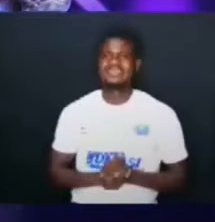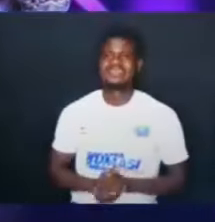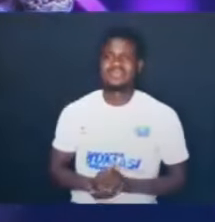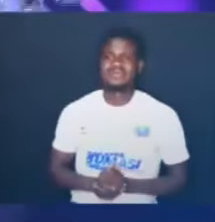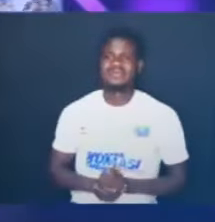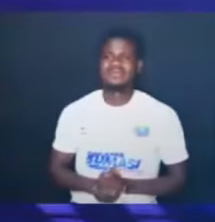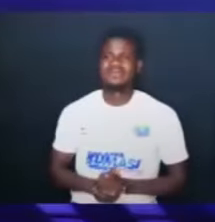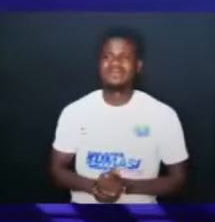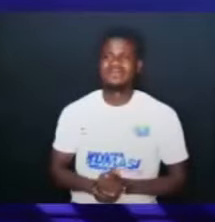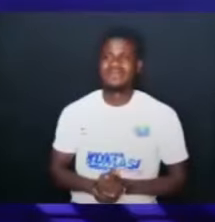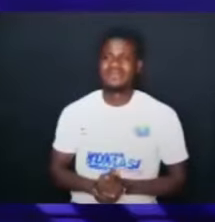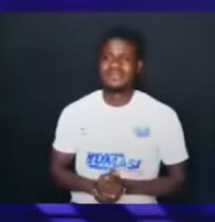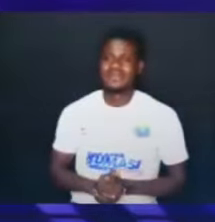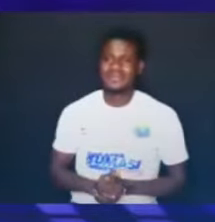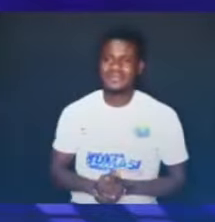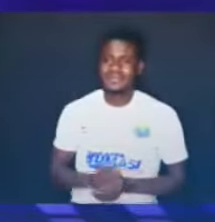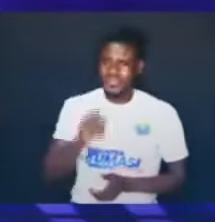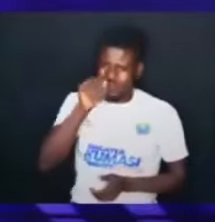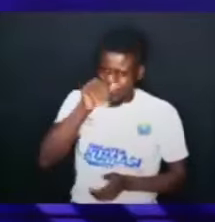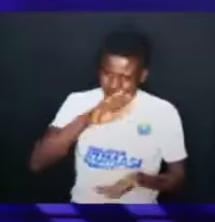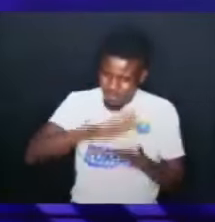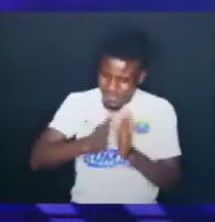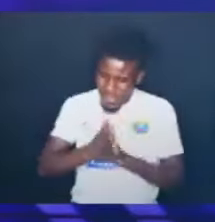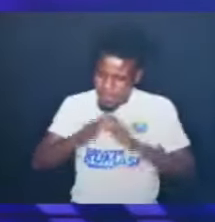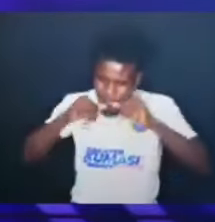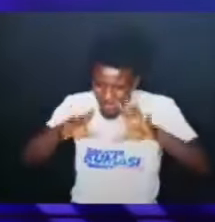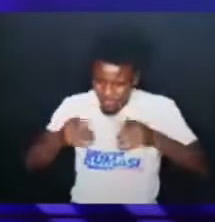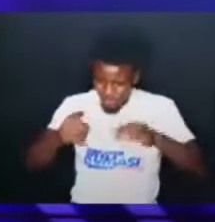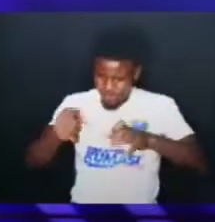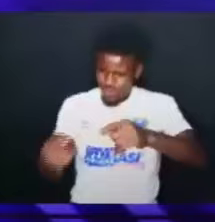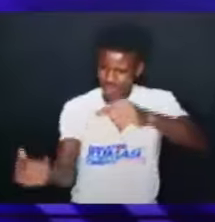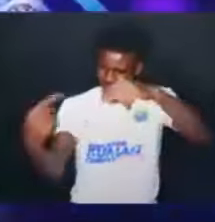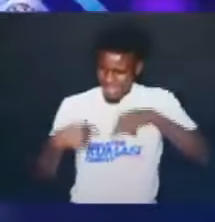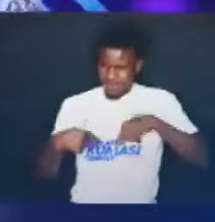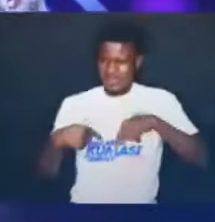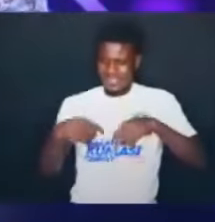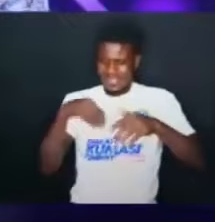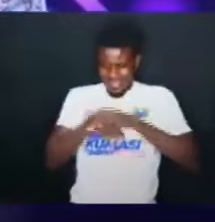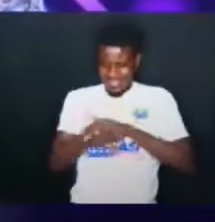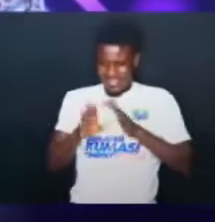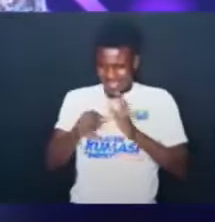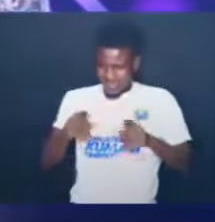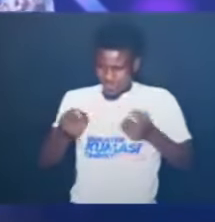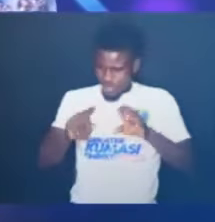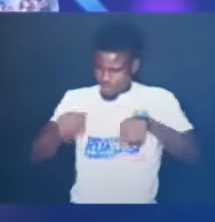blessed. You'll be blessed when you come in and blessed when you go out.